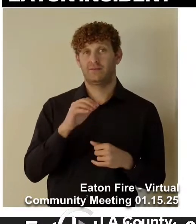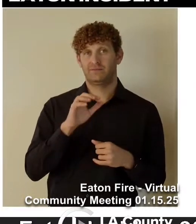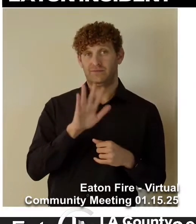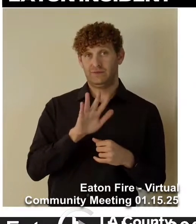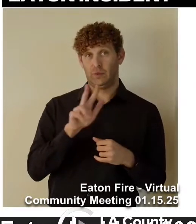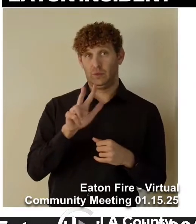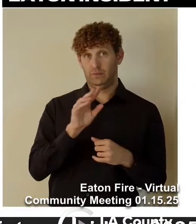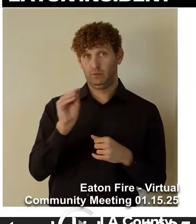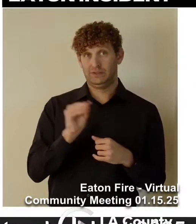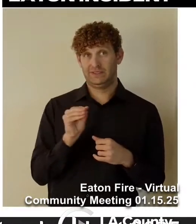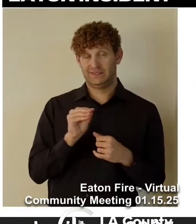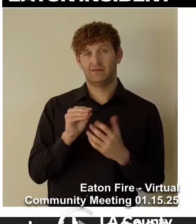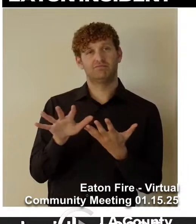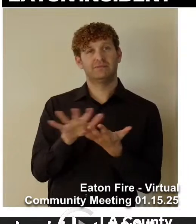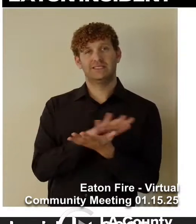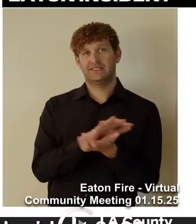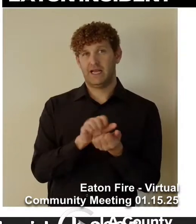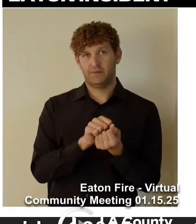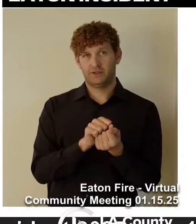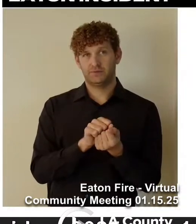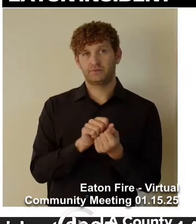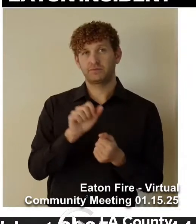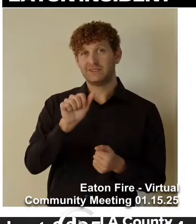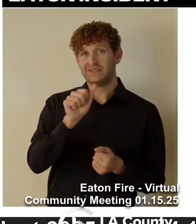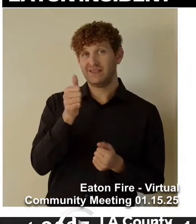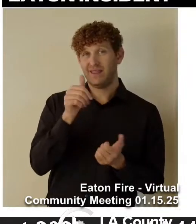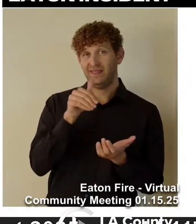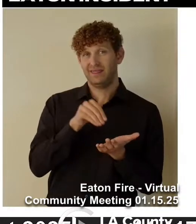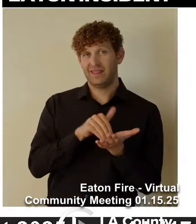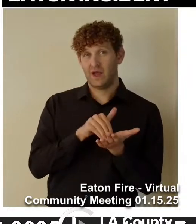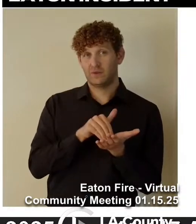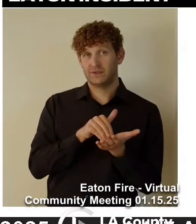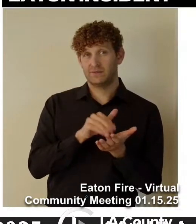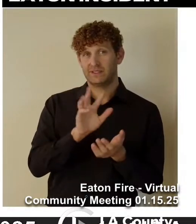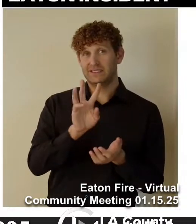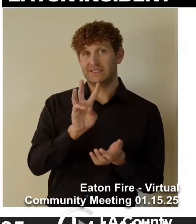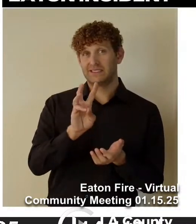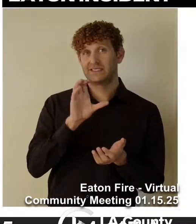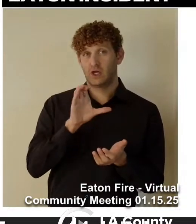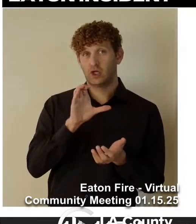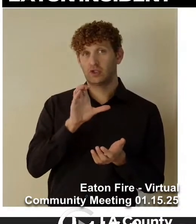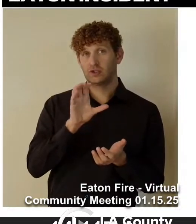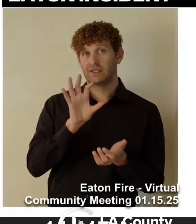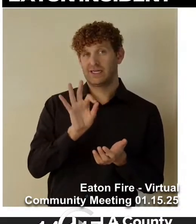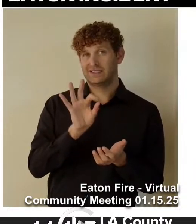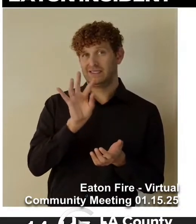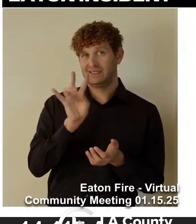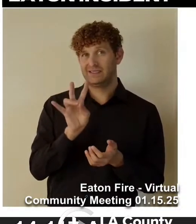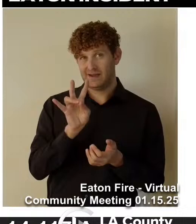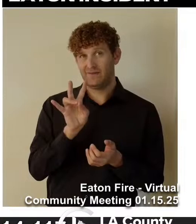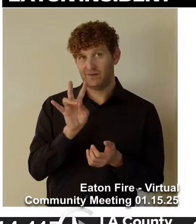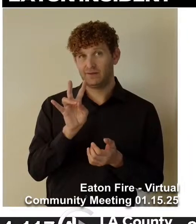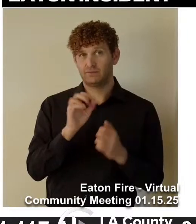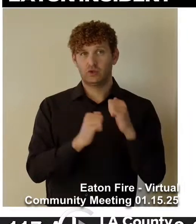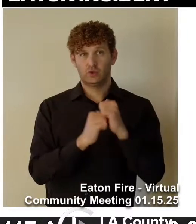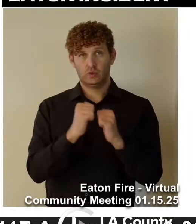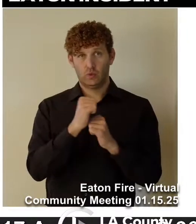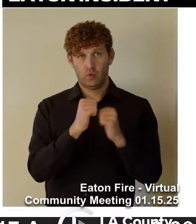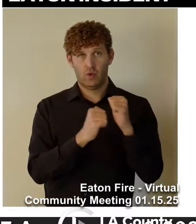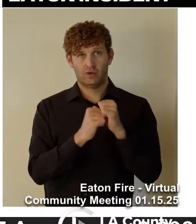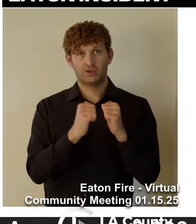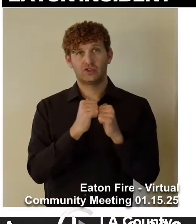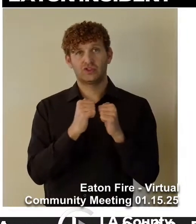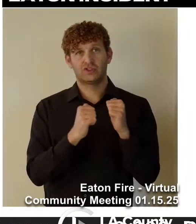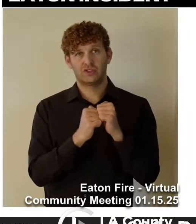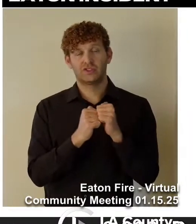inspections. We've done 10,607 structures, and unfortunately, 613 are